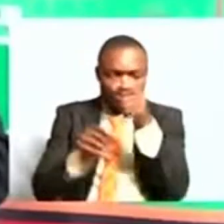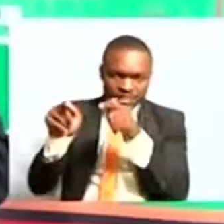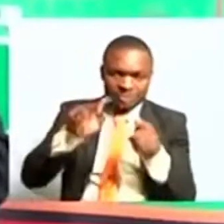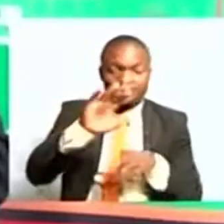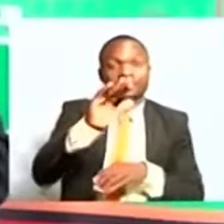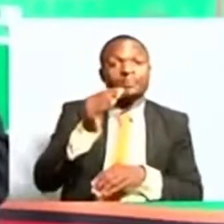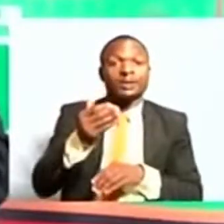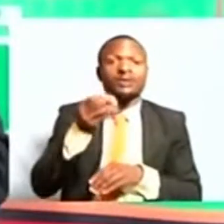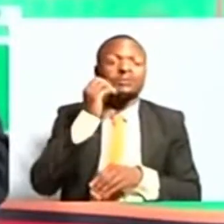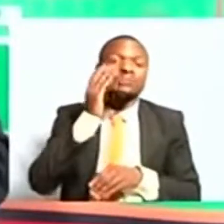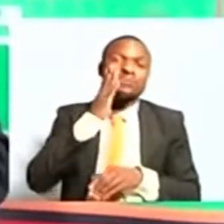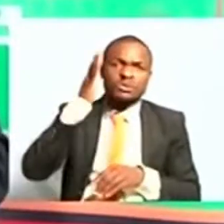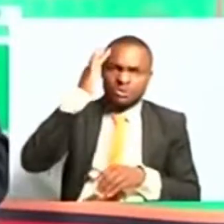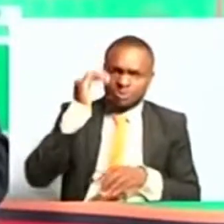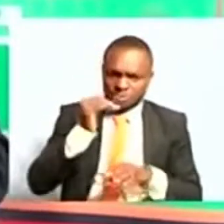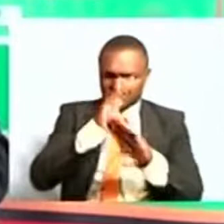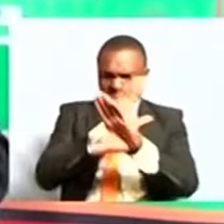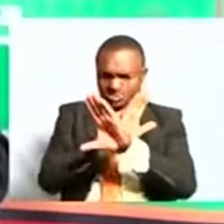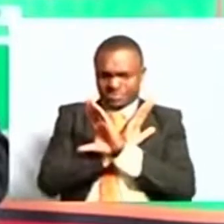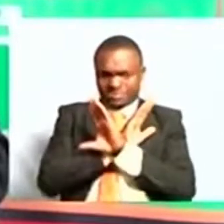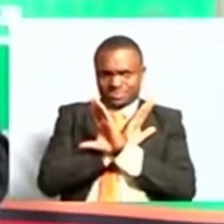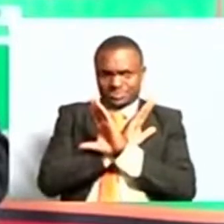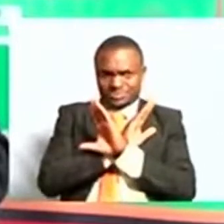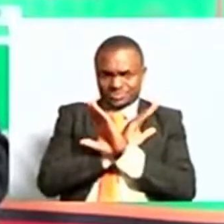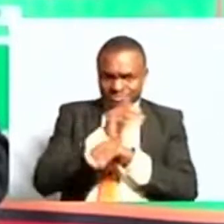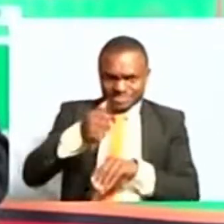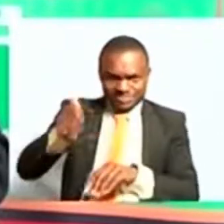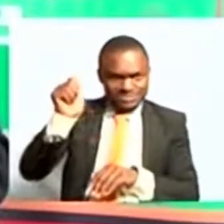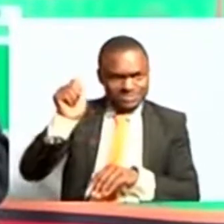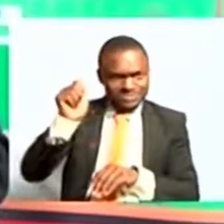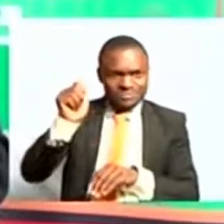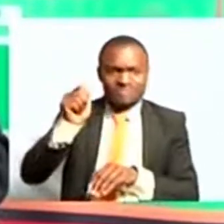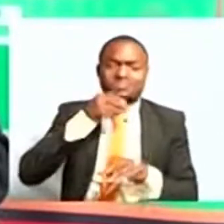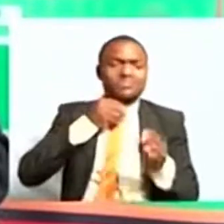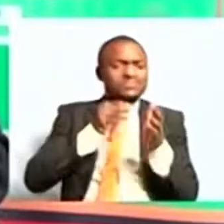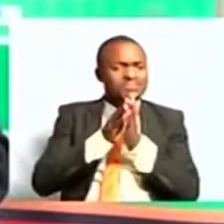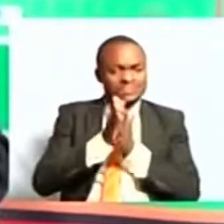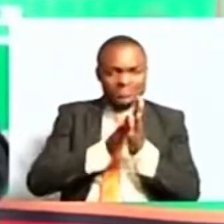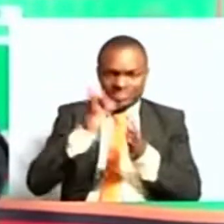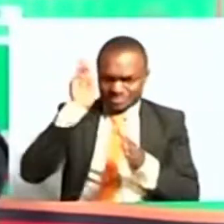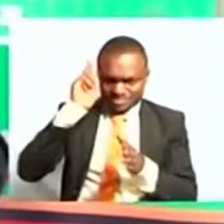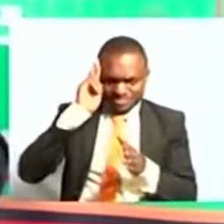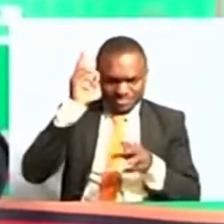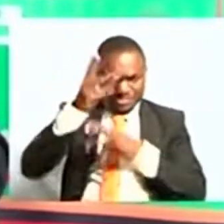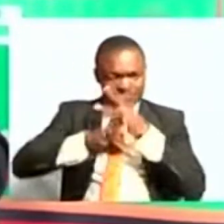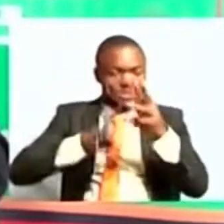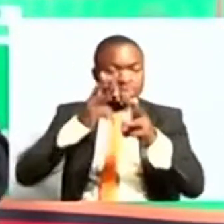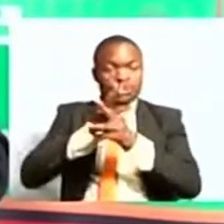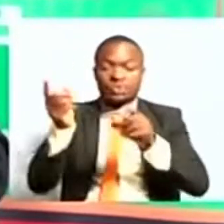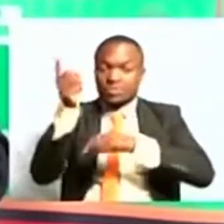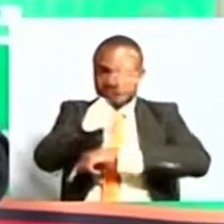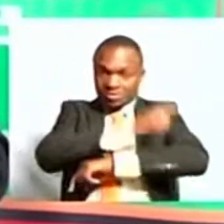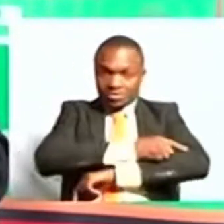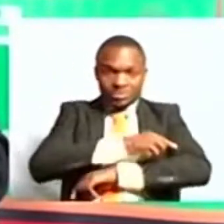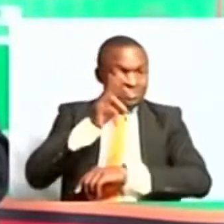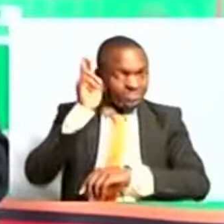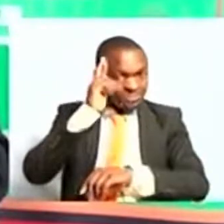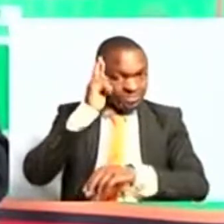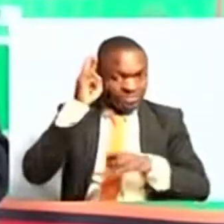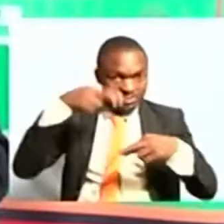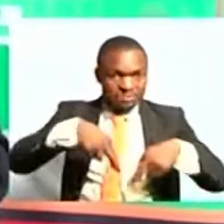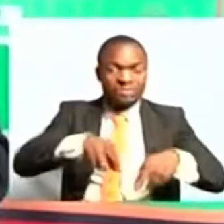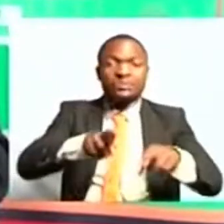now, why should Zambians or Zambia itself take interest to commemorate this World Day of Remembrance for road